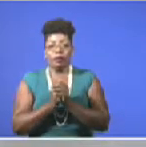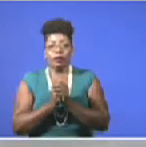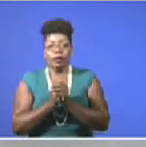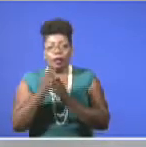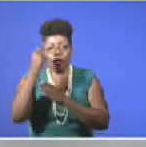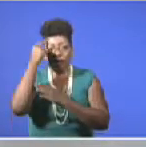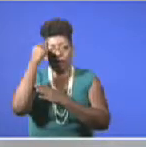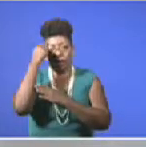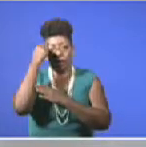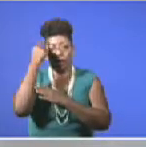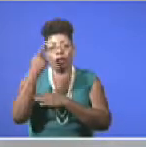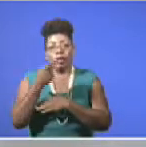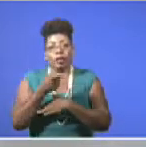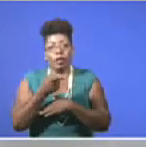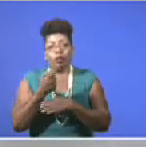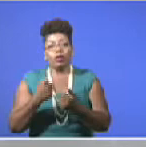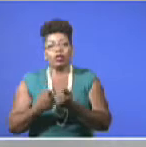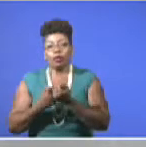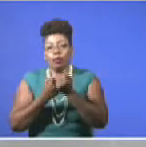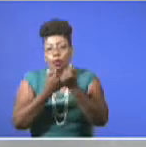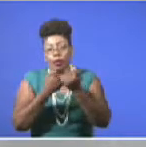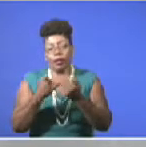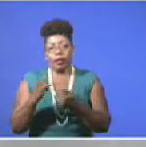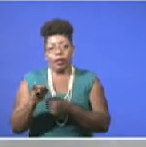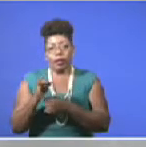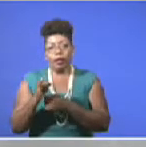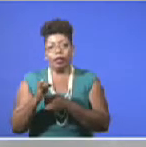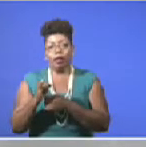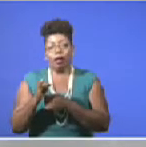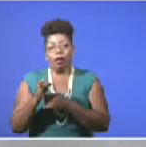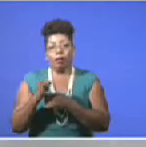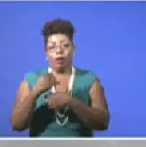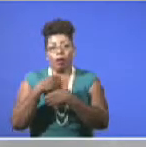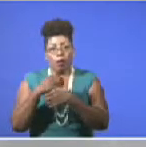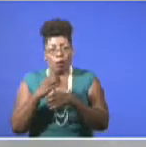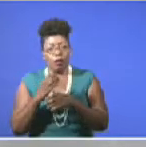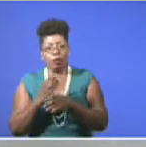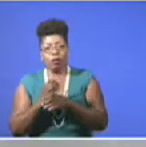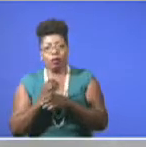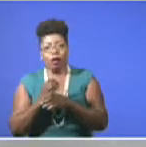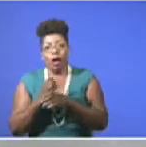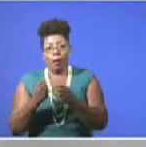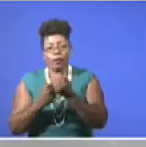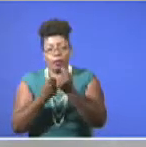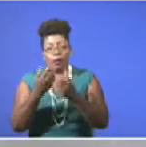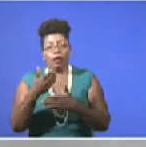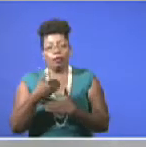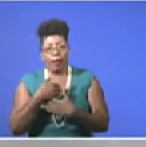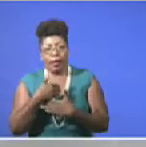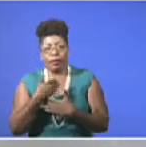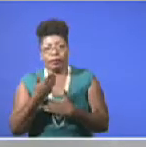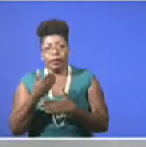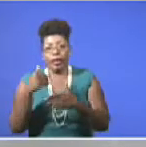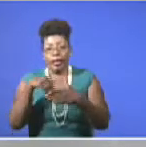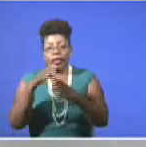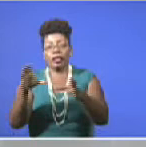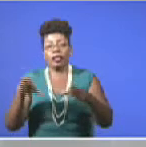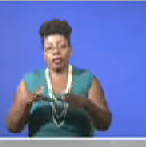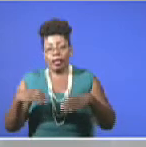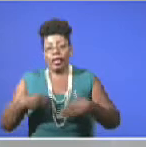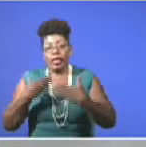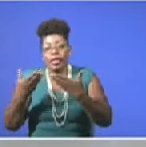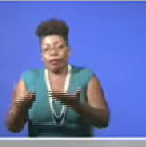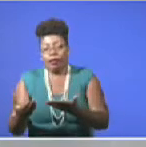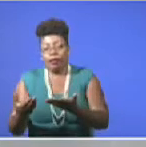assumed that they were supporting some cause of mine from a constituency level, and they committed